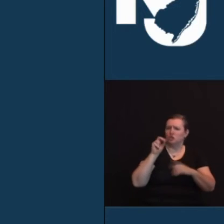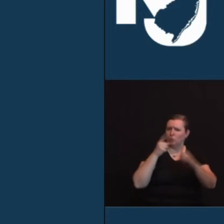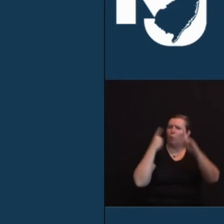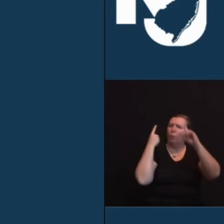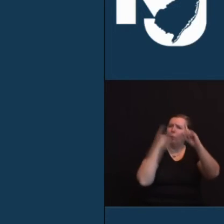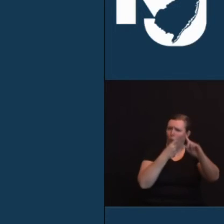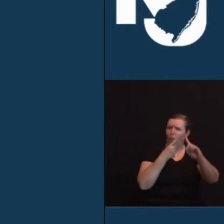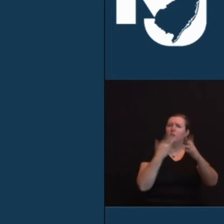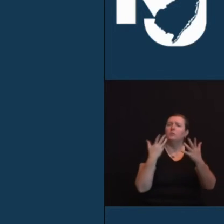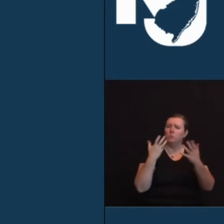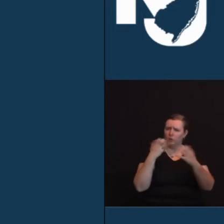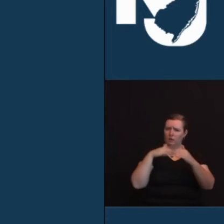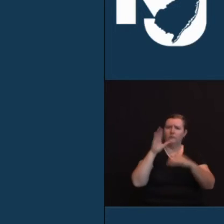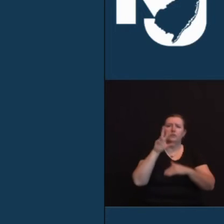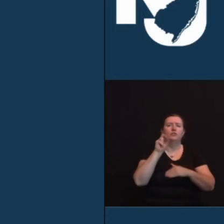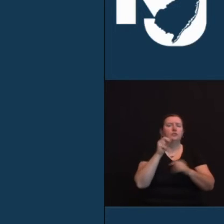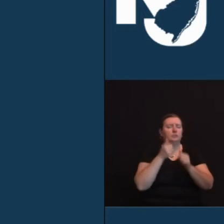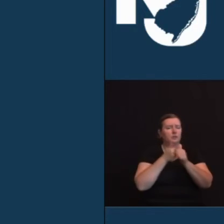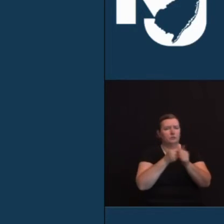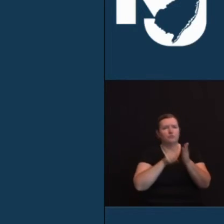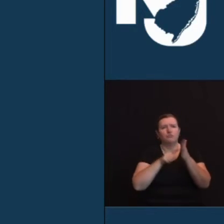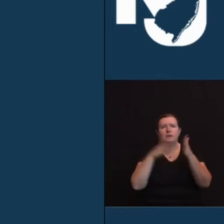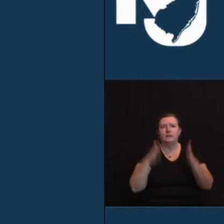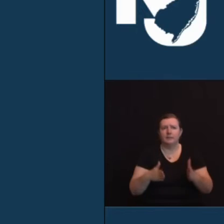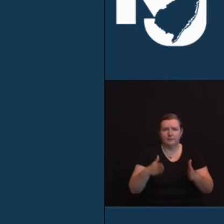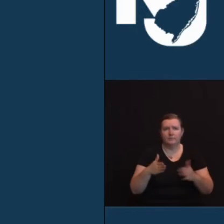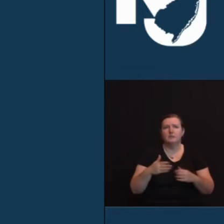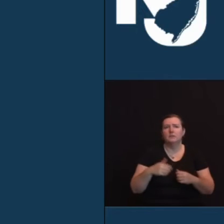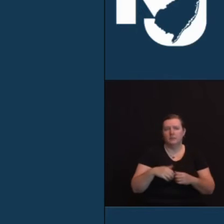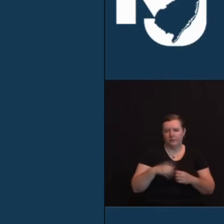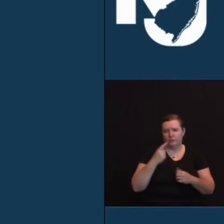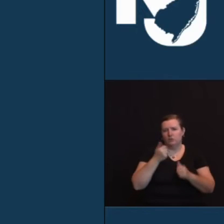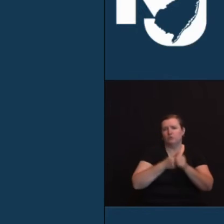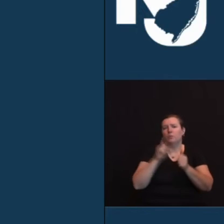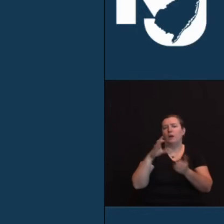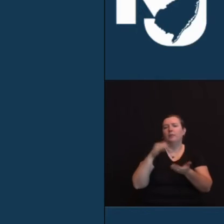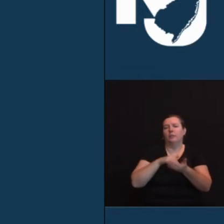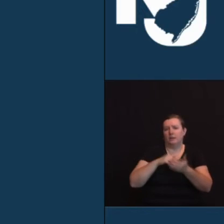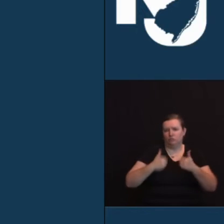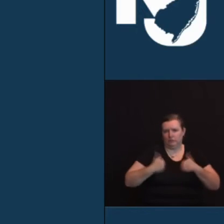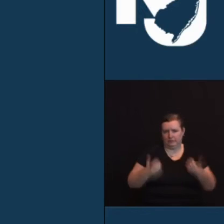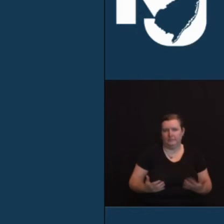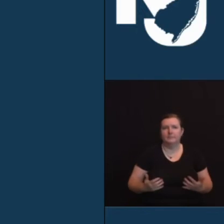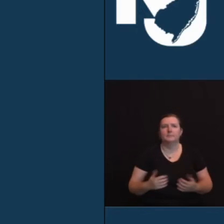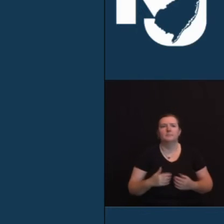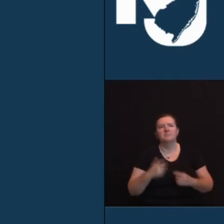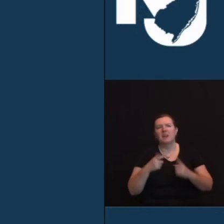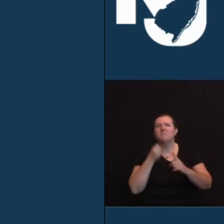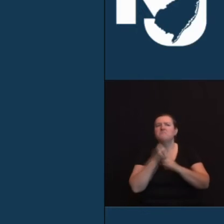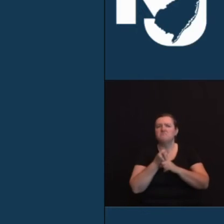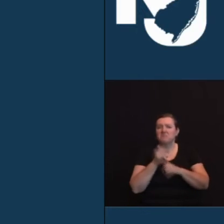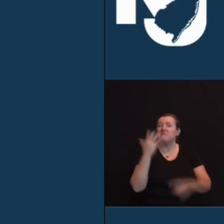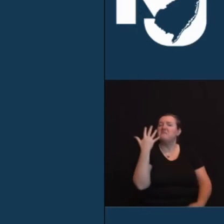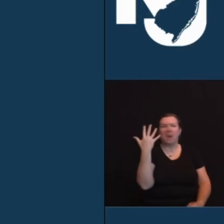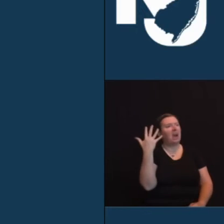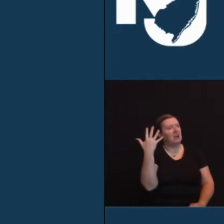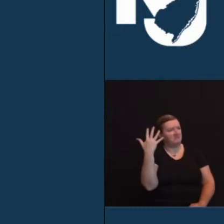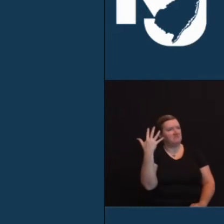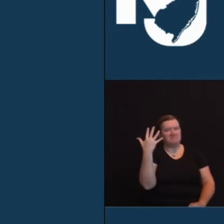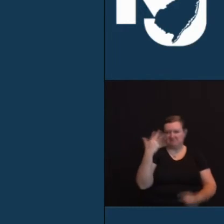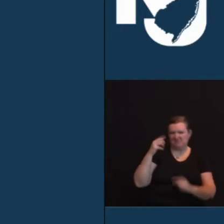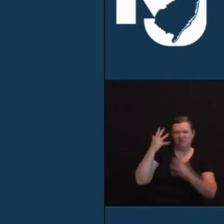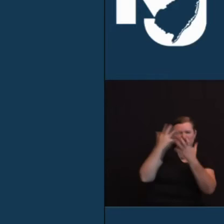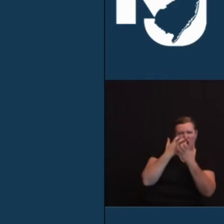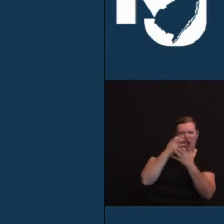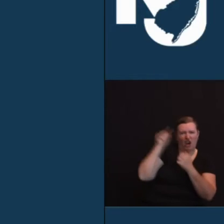100,000 residents. We have hit this benchmark in 5 counties plus the city of Newark. An additional 98 contact tracers